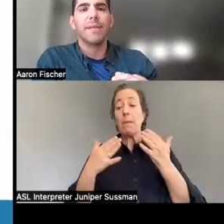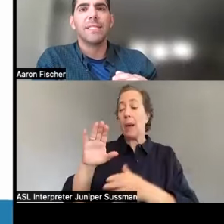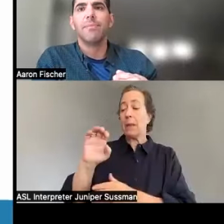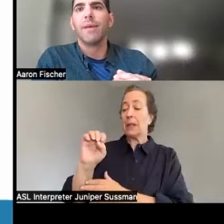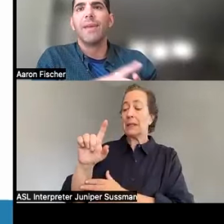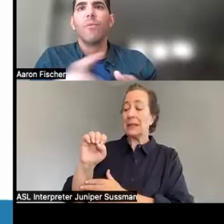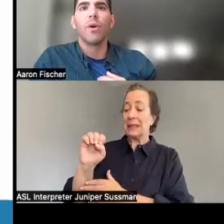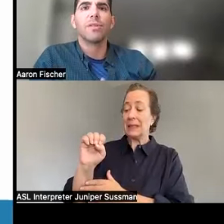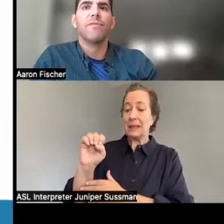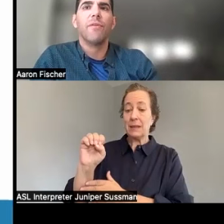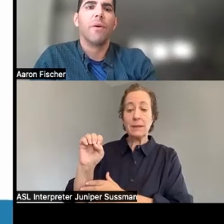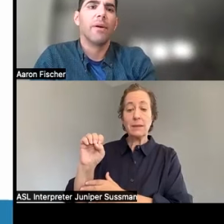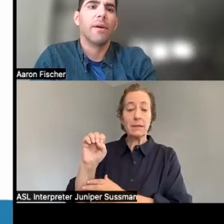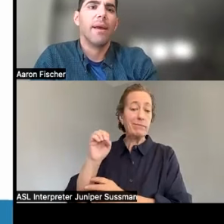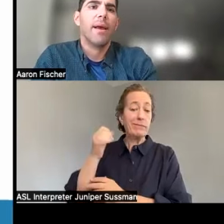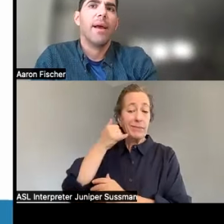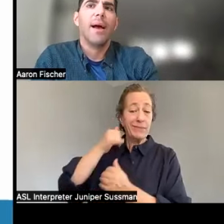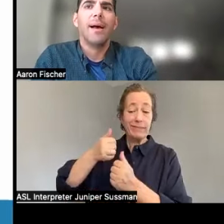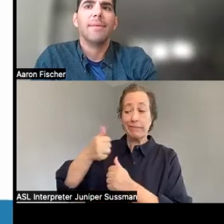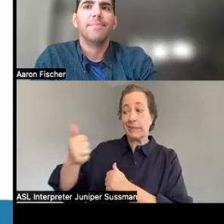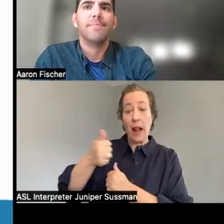is reasonable and works for